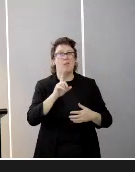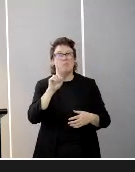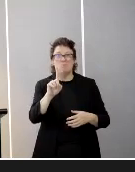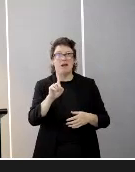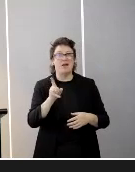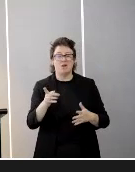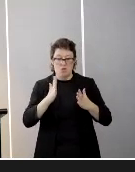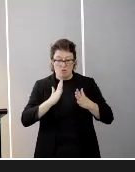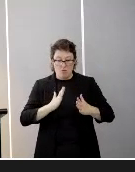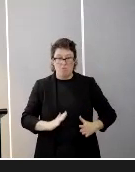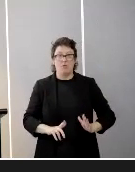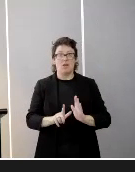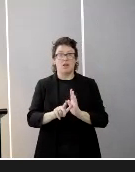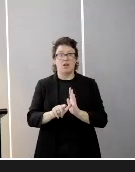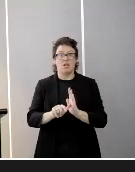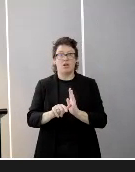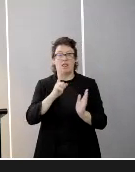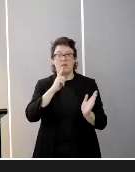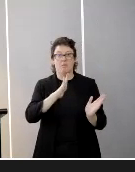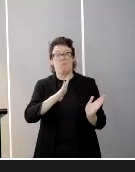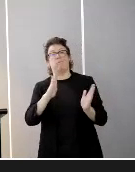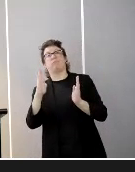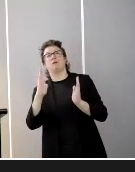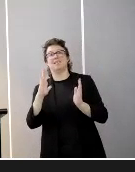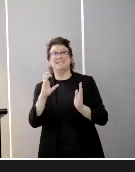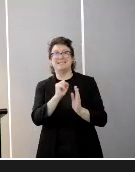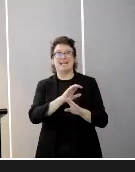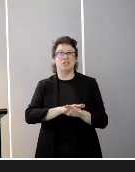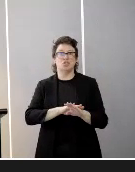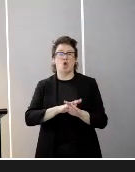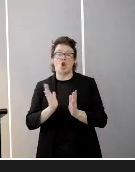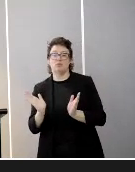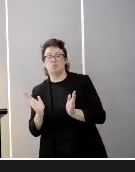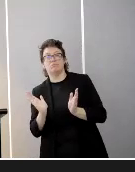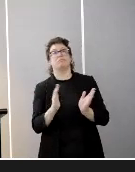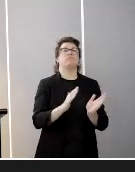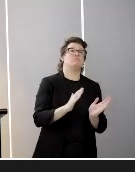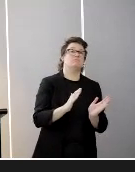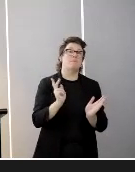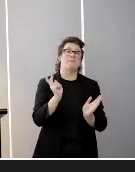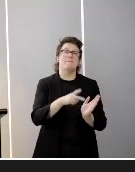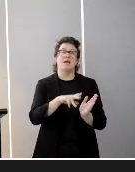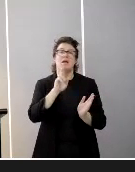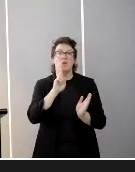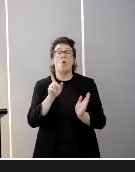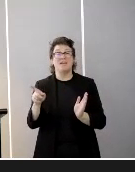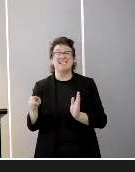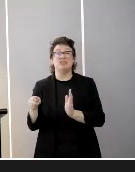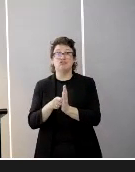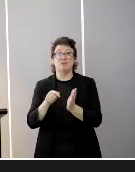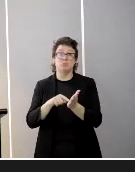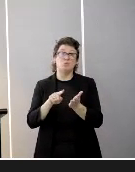but your body clock then is out of sync. And it takes some time to kind of catch back up. So I think it does contribute in